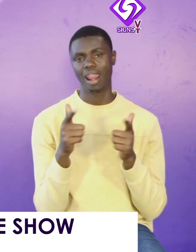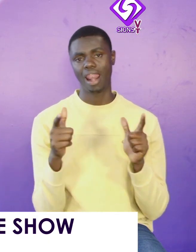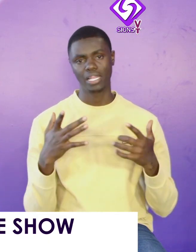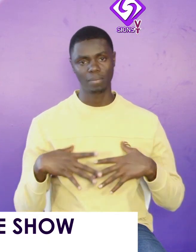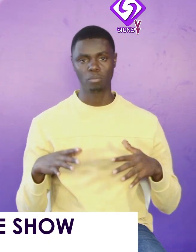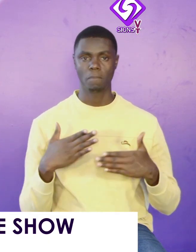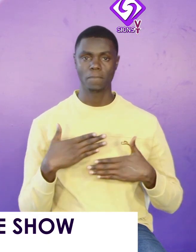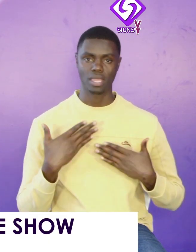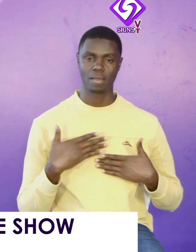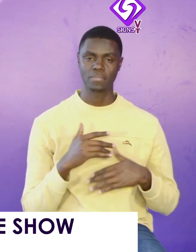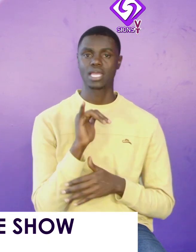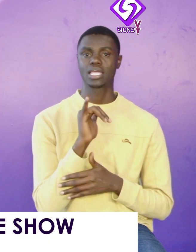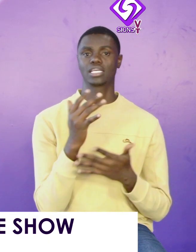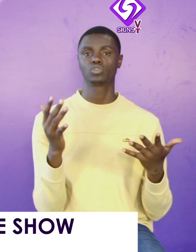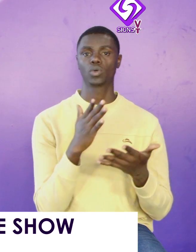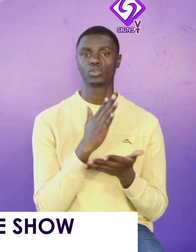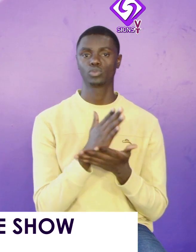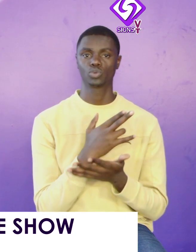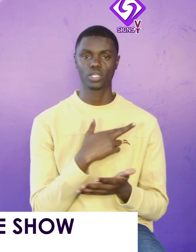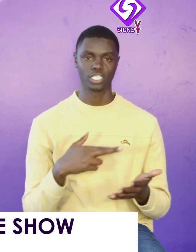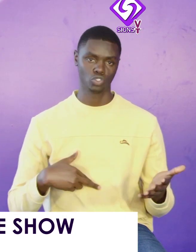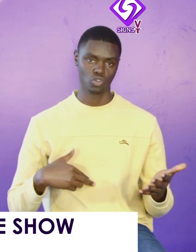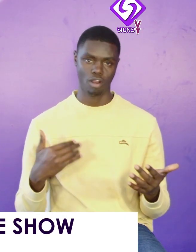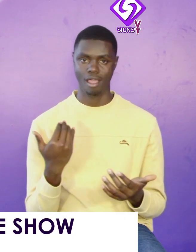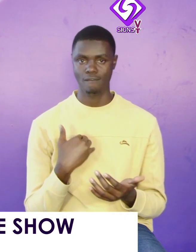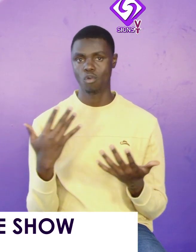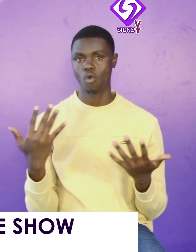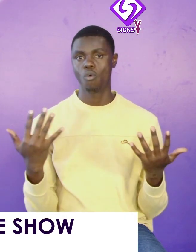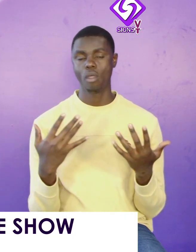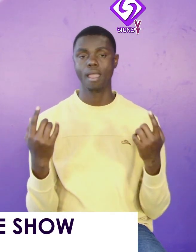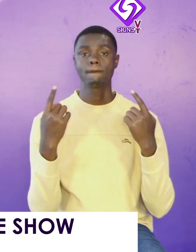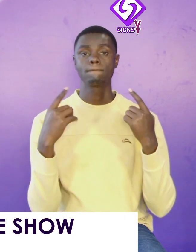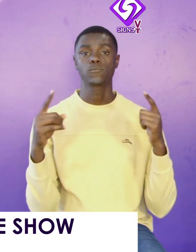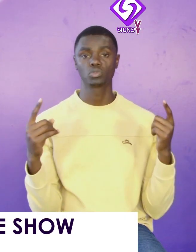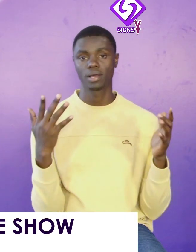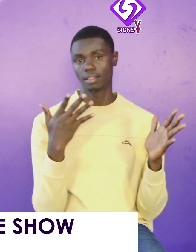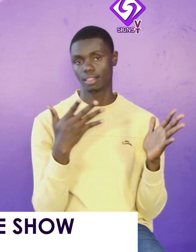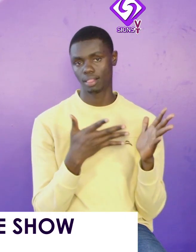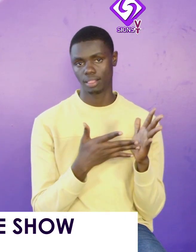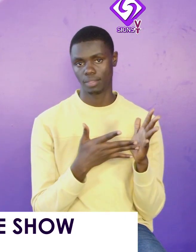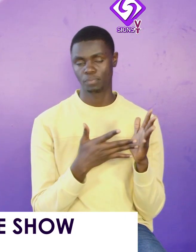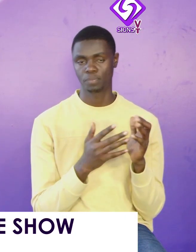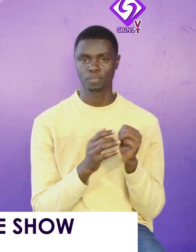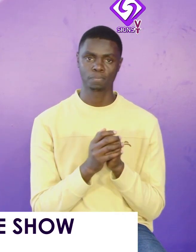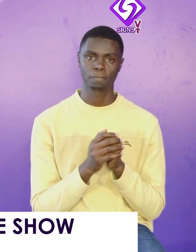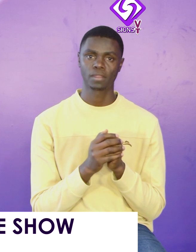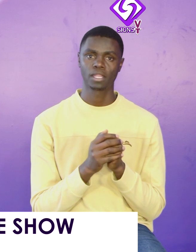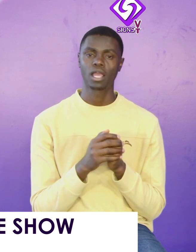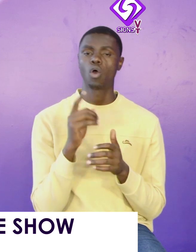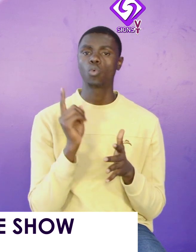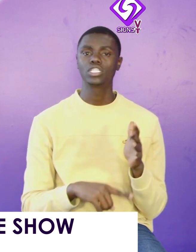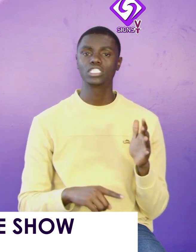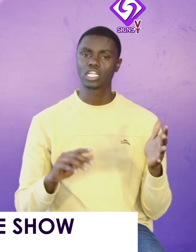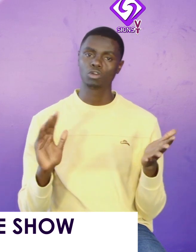That is where true religion lies, where prosperity comes. What is it that you can demystify in